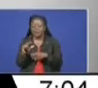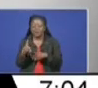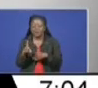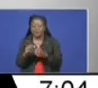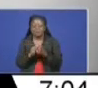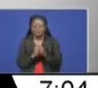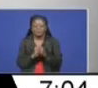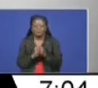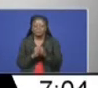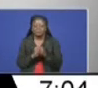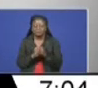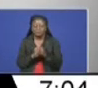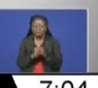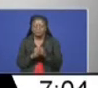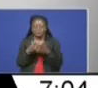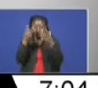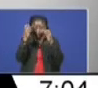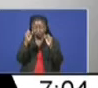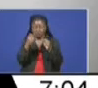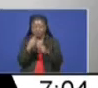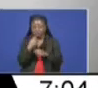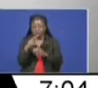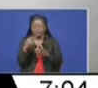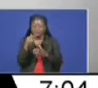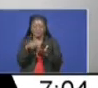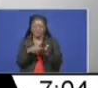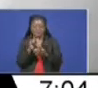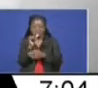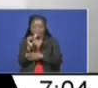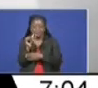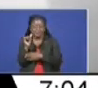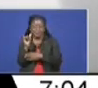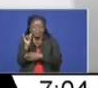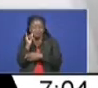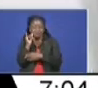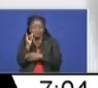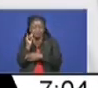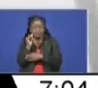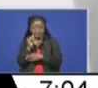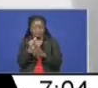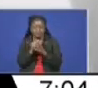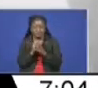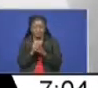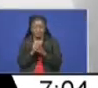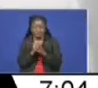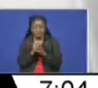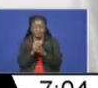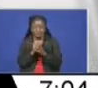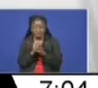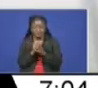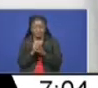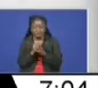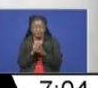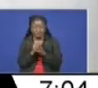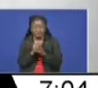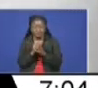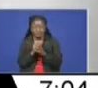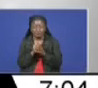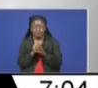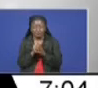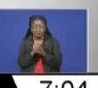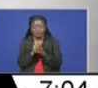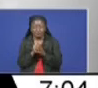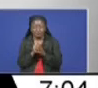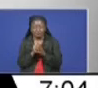The President was advised of this yesterday, and we have subsequently given